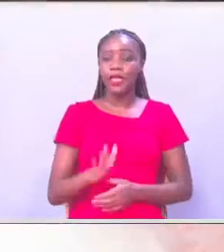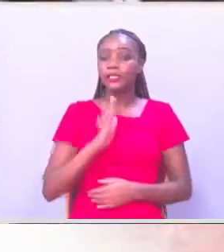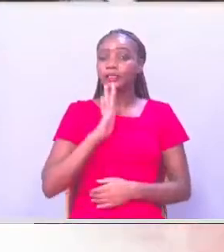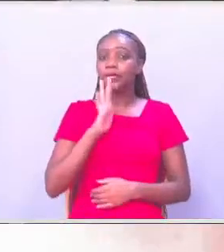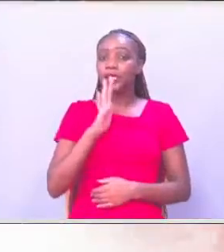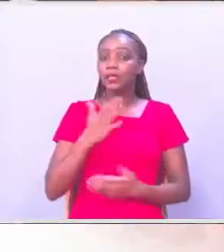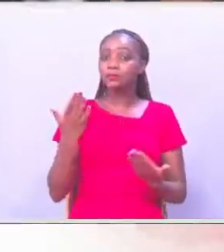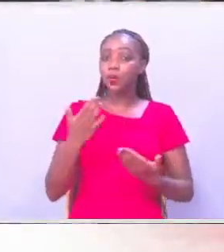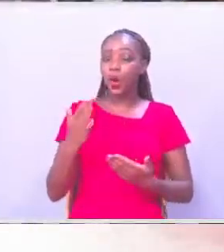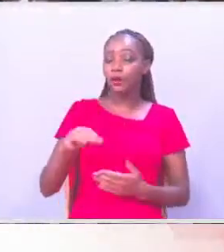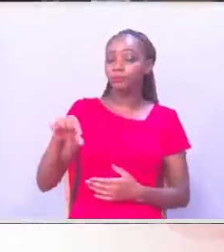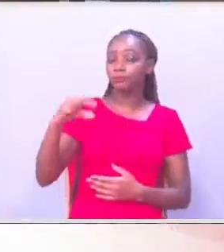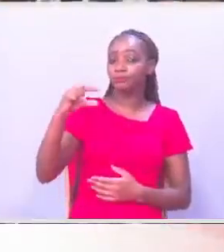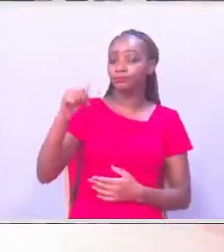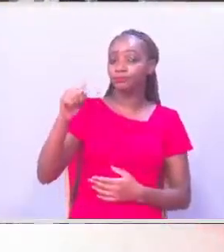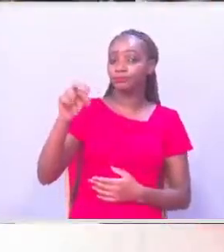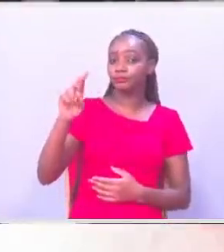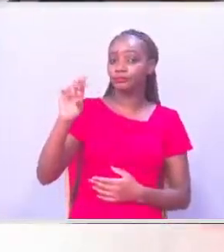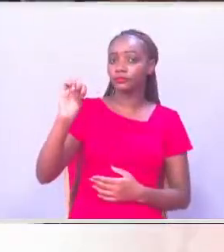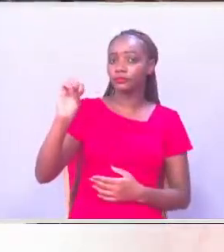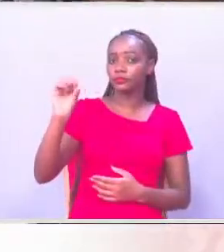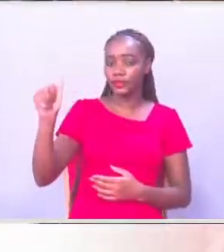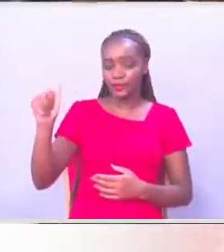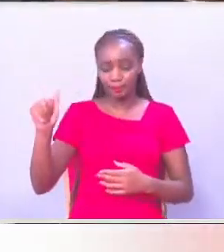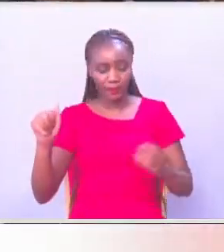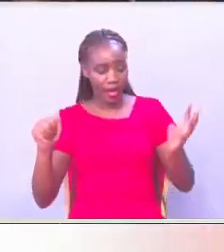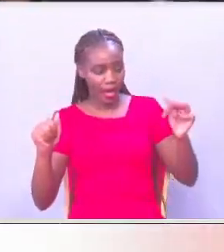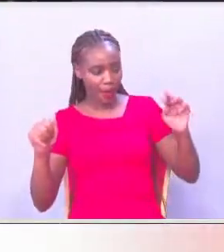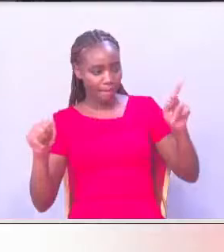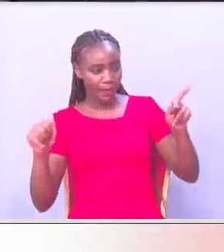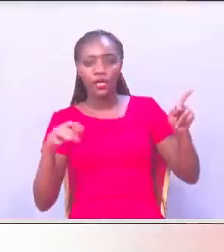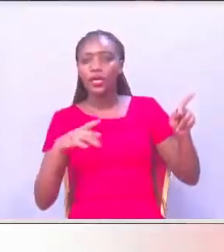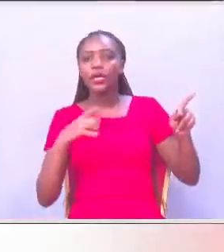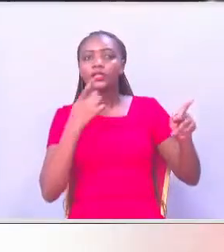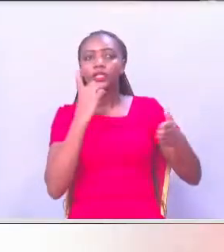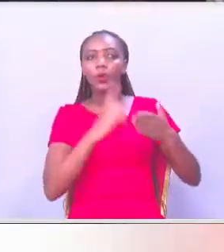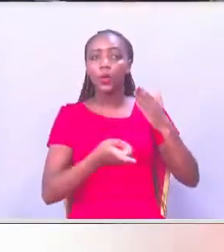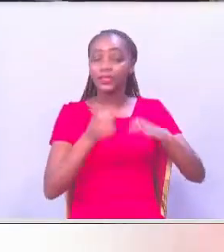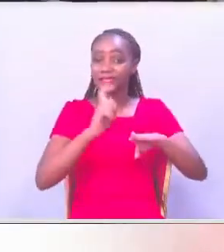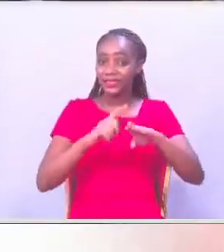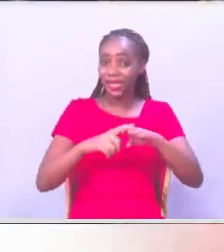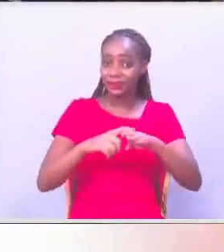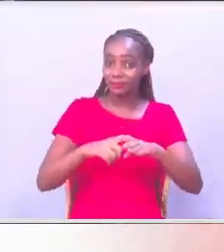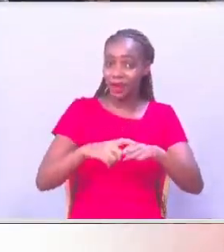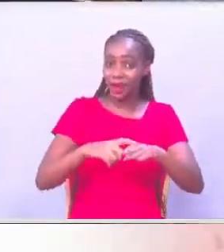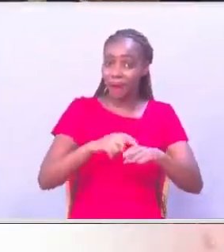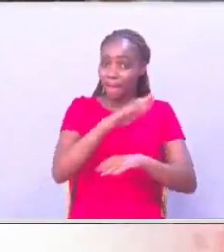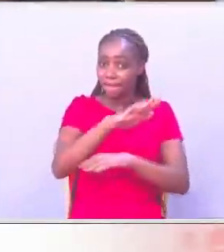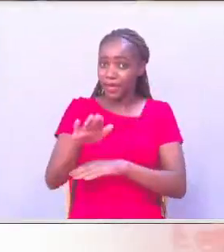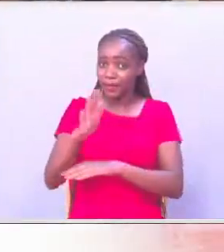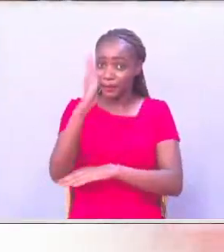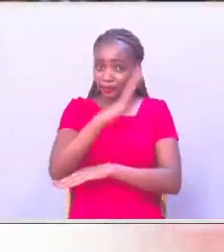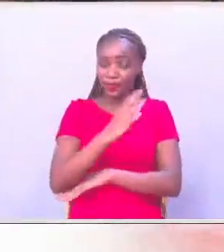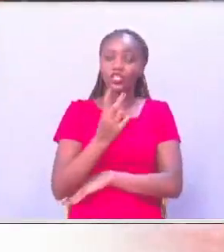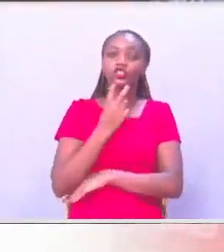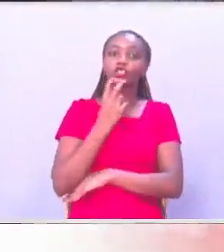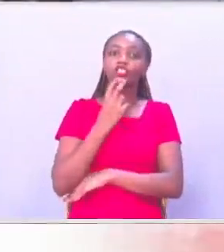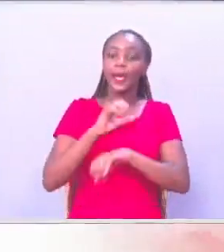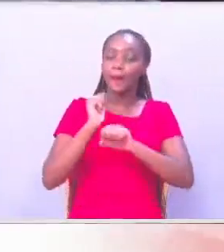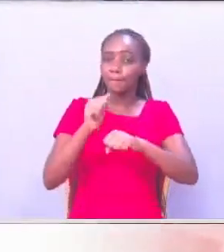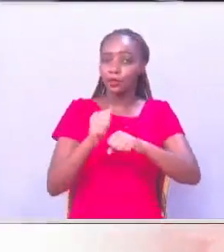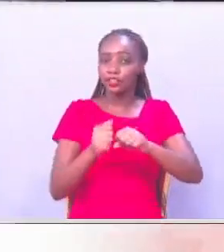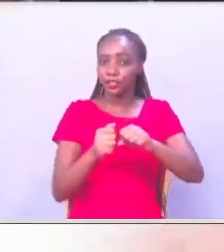Speaking in Garissa, the Garissa Township MP Aden Duale said once Parliament resumes its sittings on Tuesday, he will